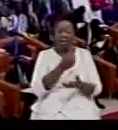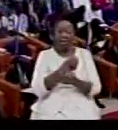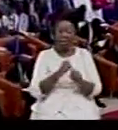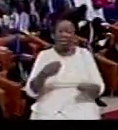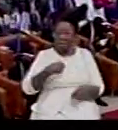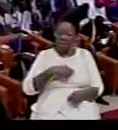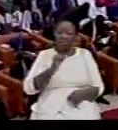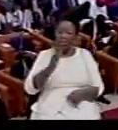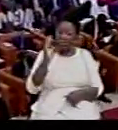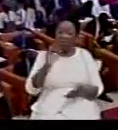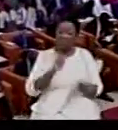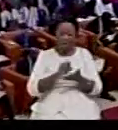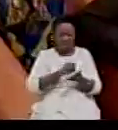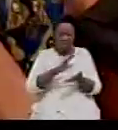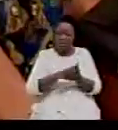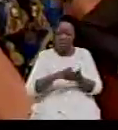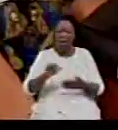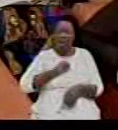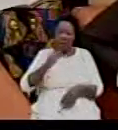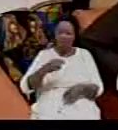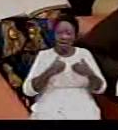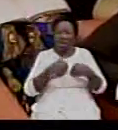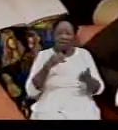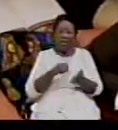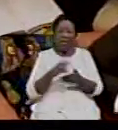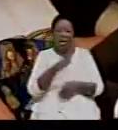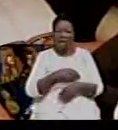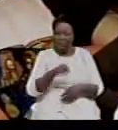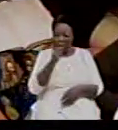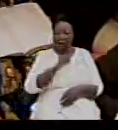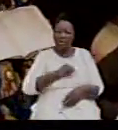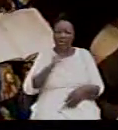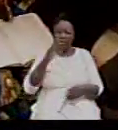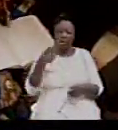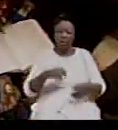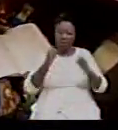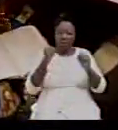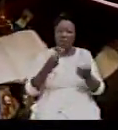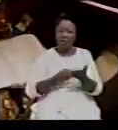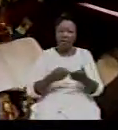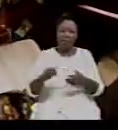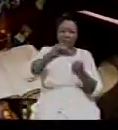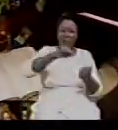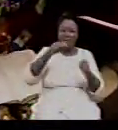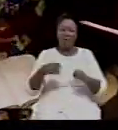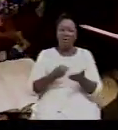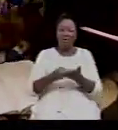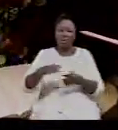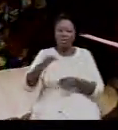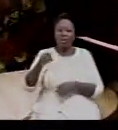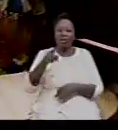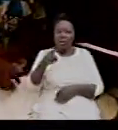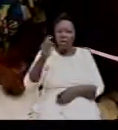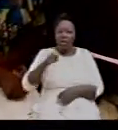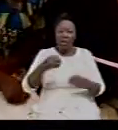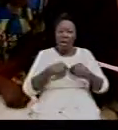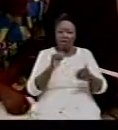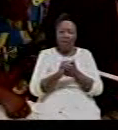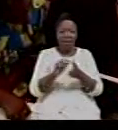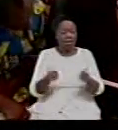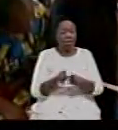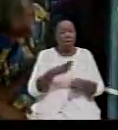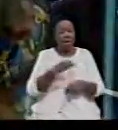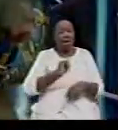the power in the baptism of the Holy Ghost? You must have that as well. Are we